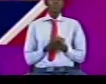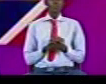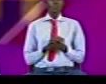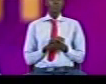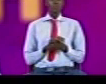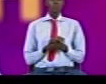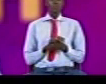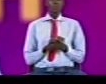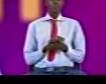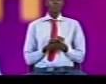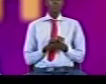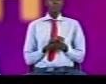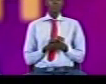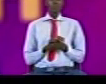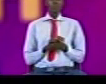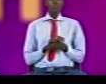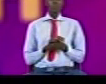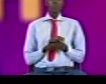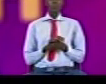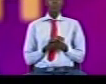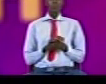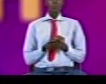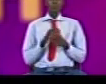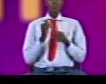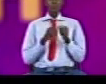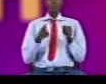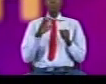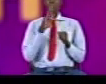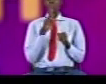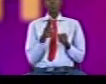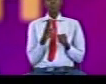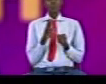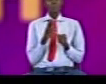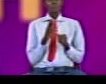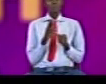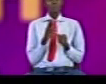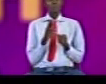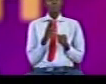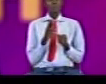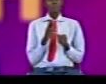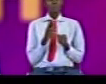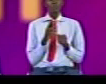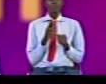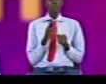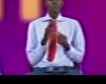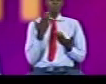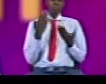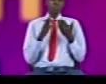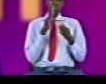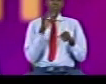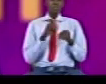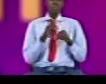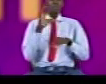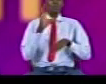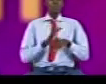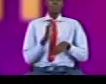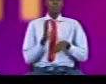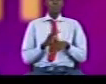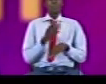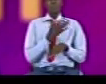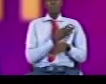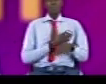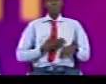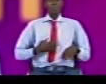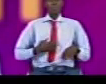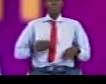Anywhere you are, all over the world, whether you are in the church or at